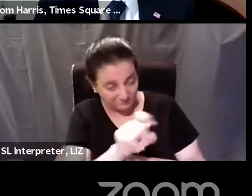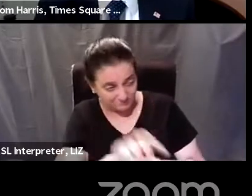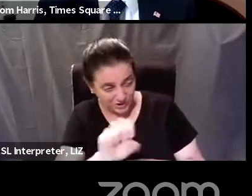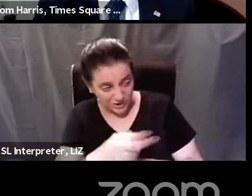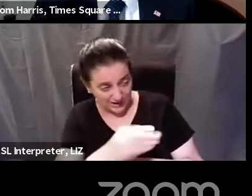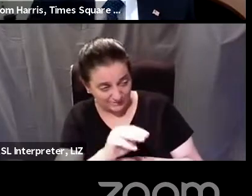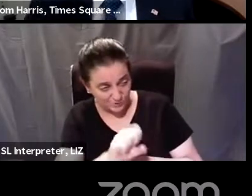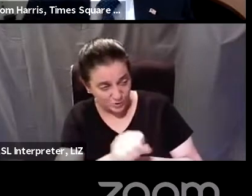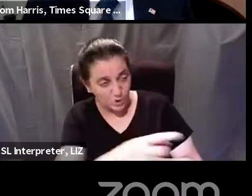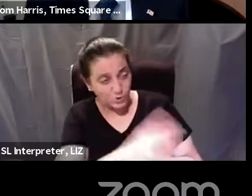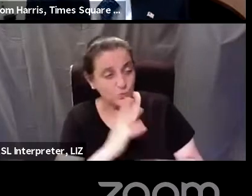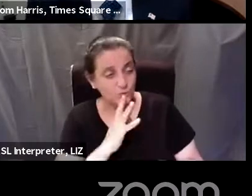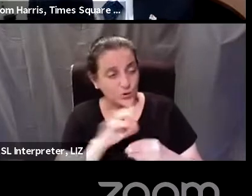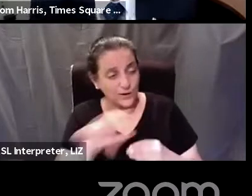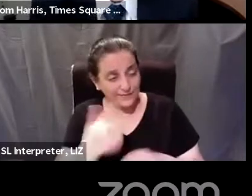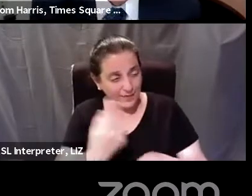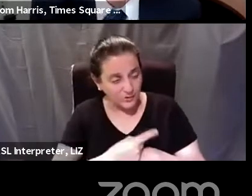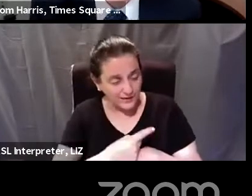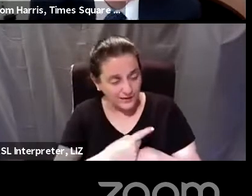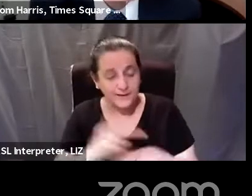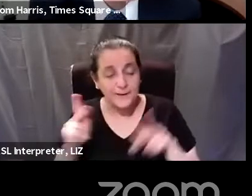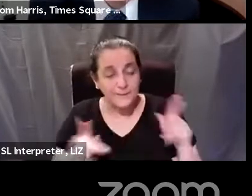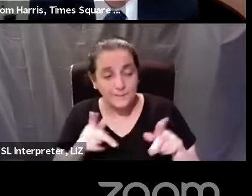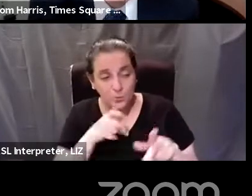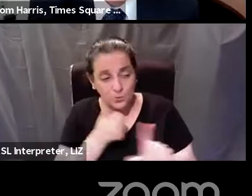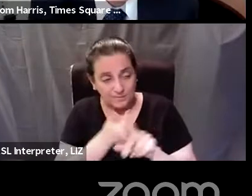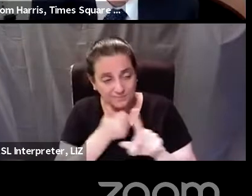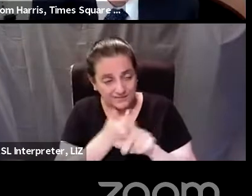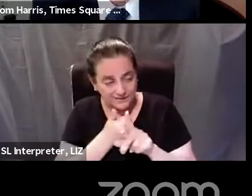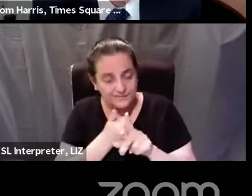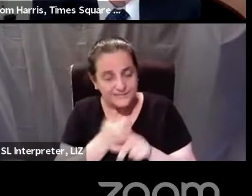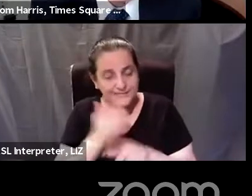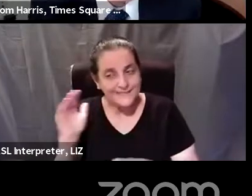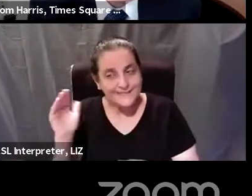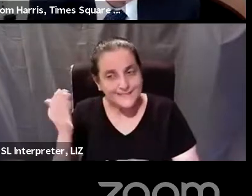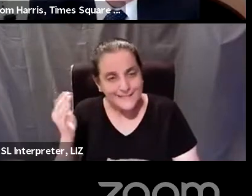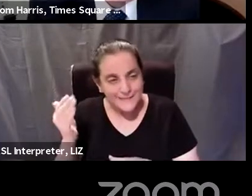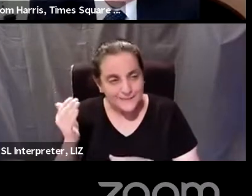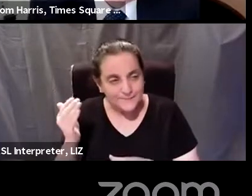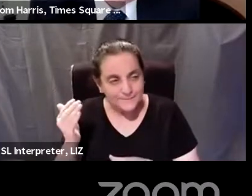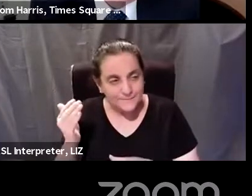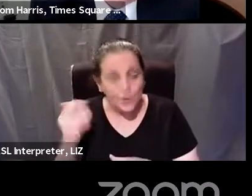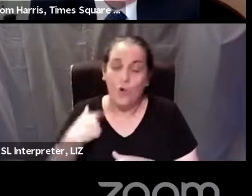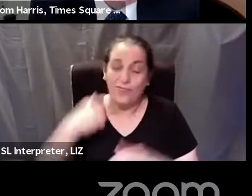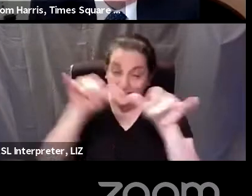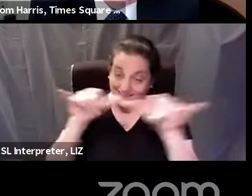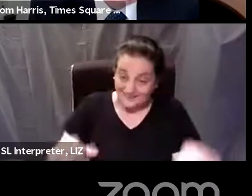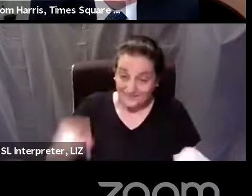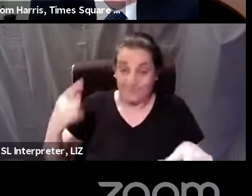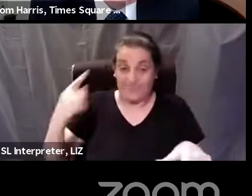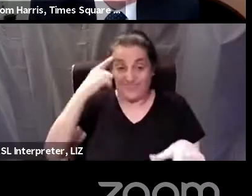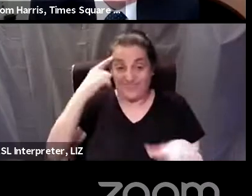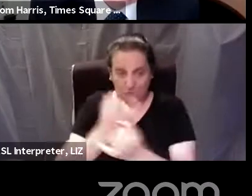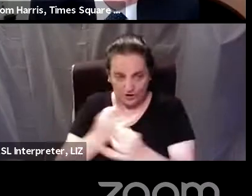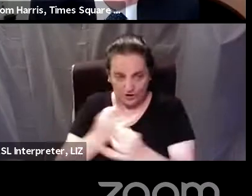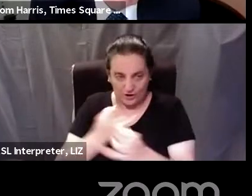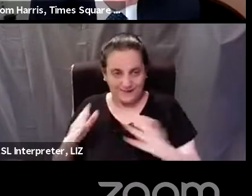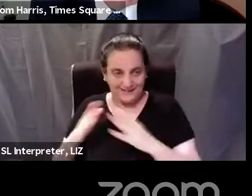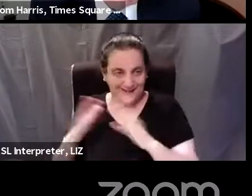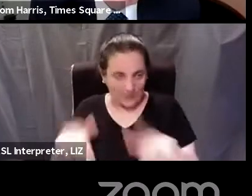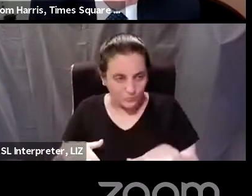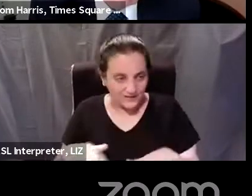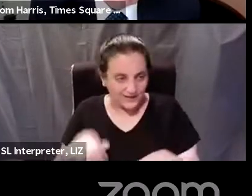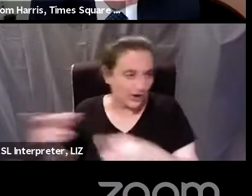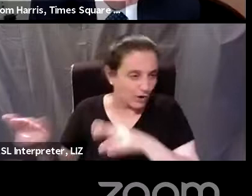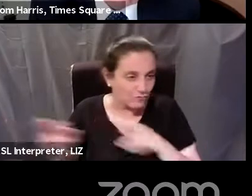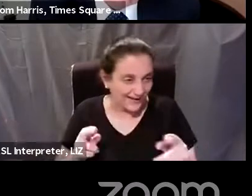that even people who the system thinks are ready for independent housing